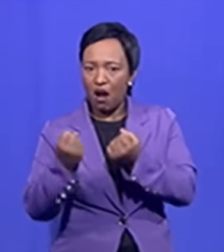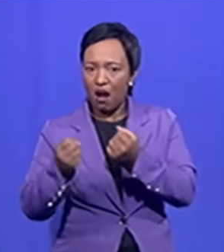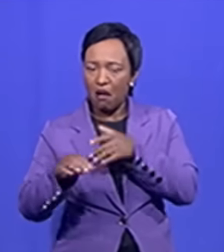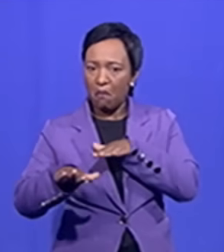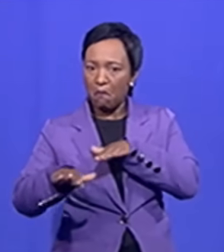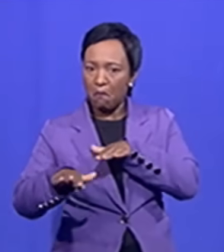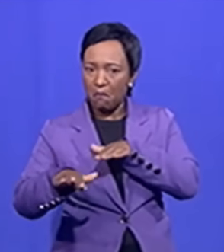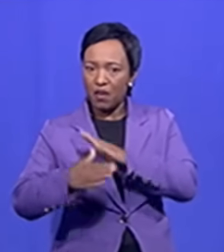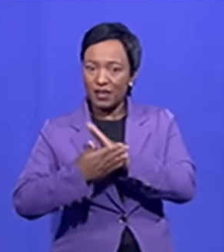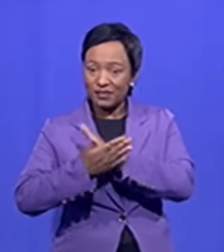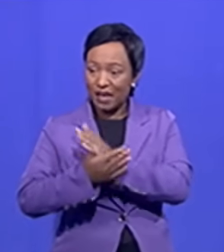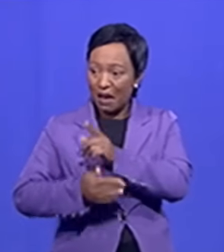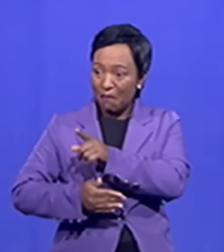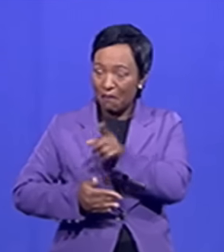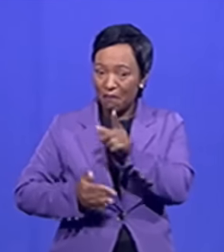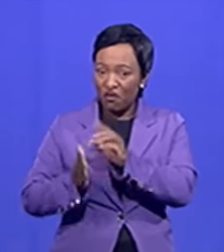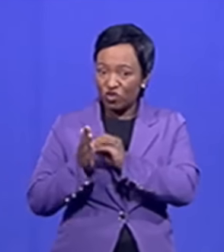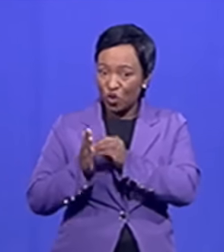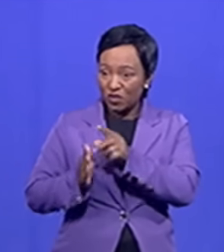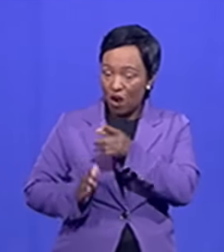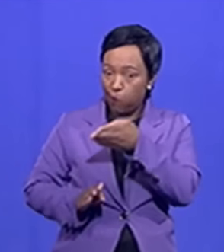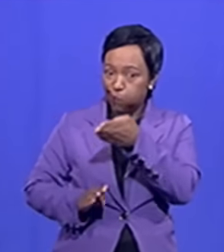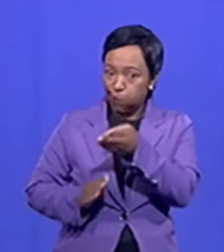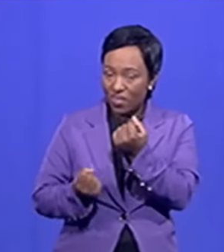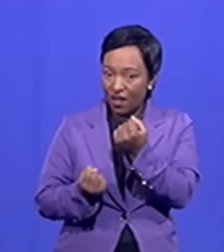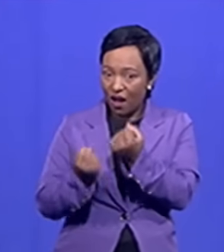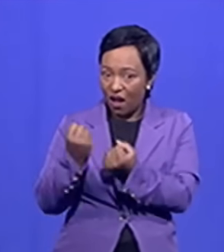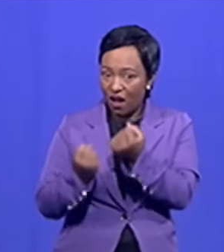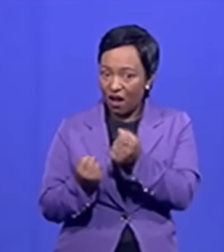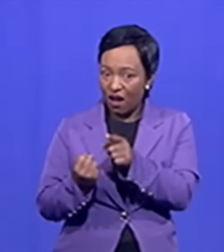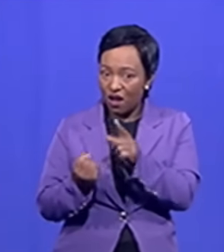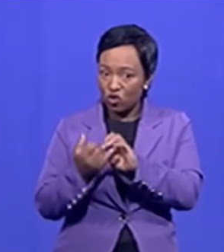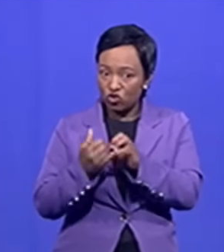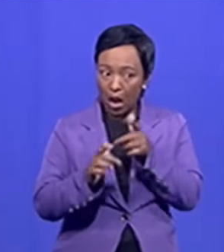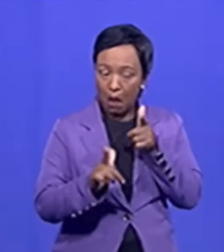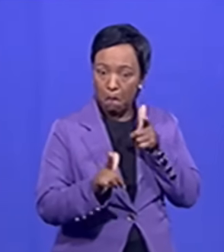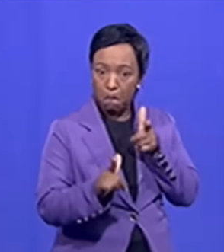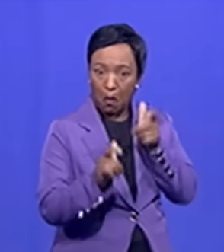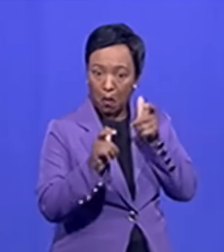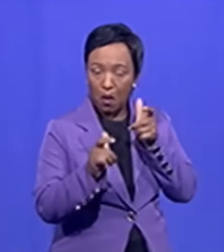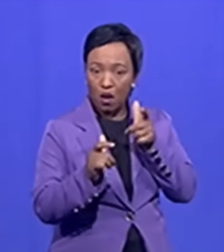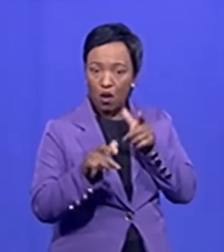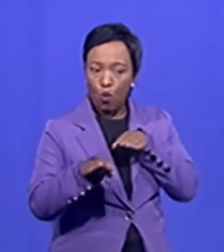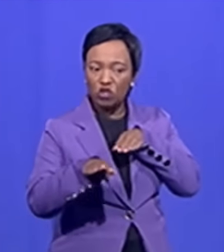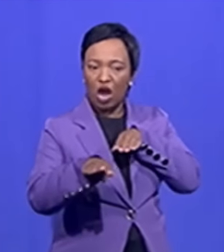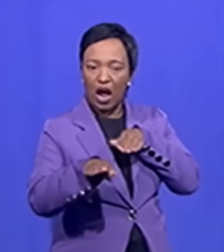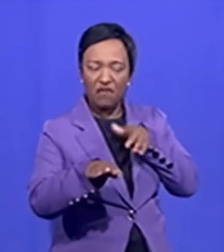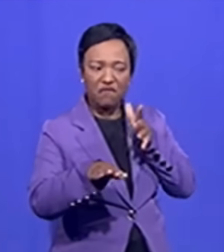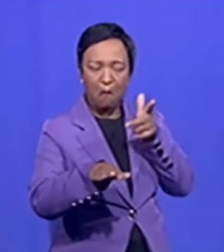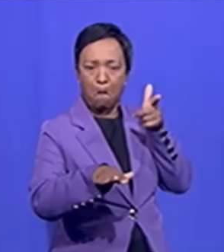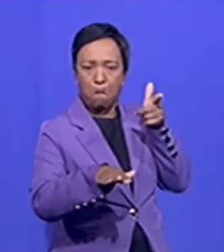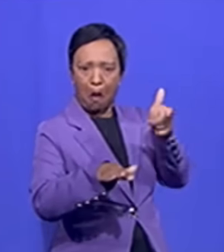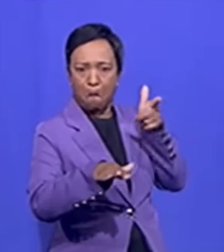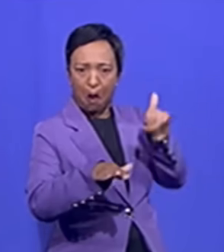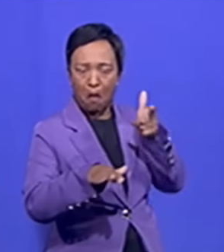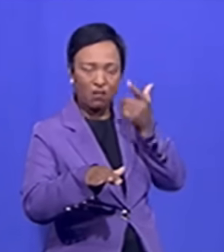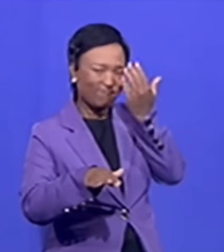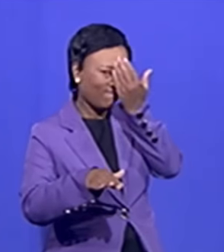some of these scums in the cars that will try and kill you in a drive-by shooting as what happened on the